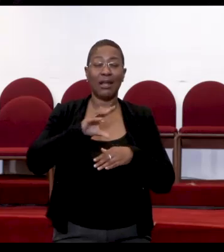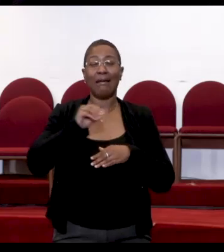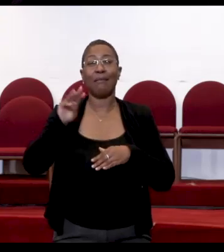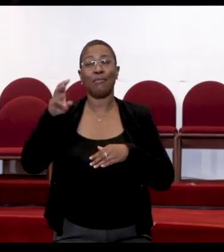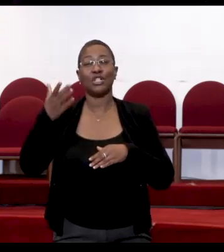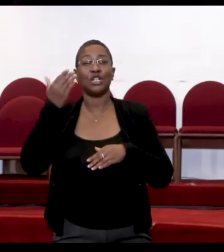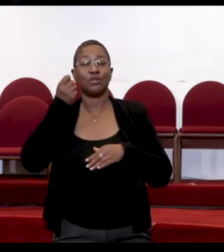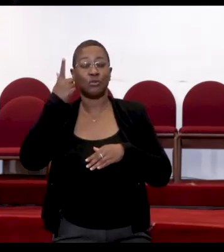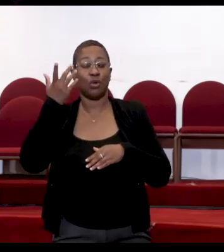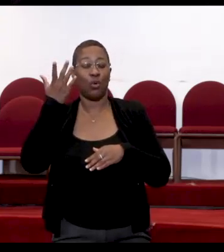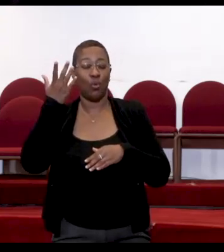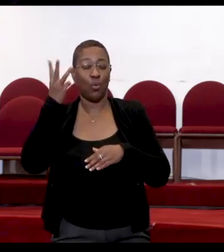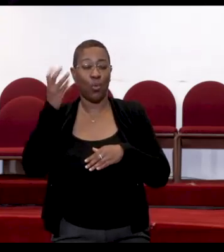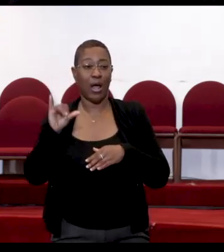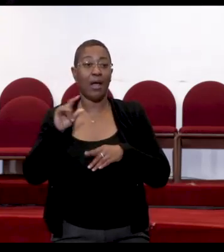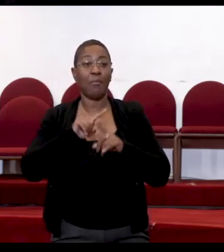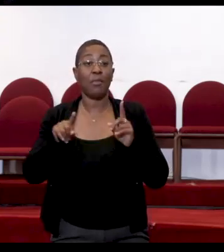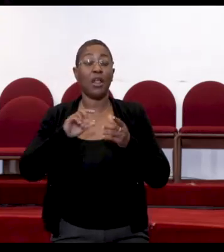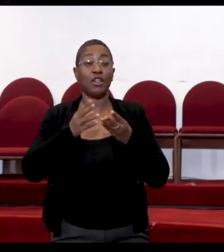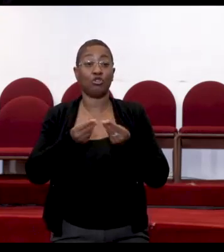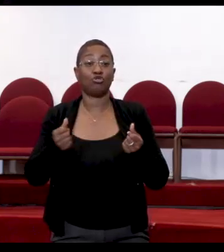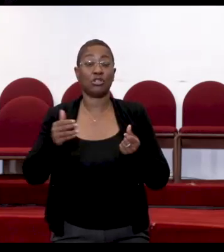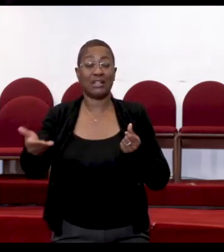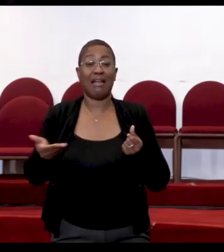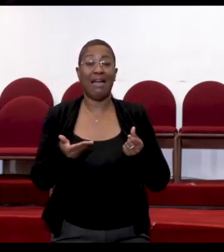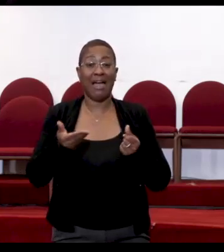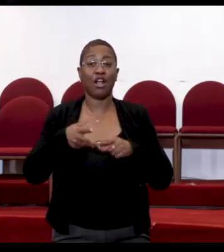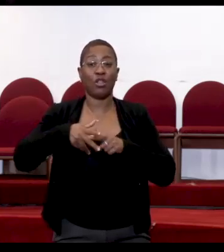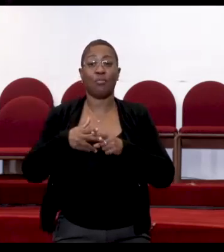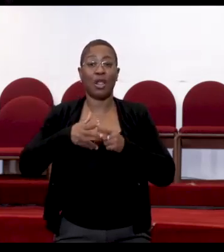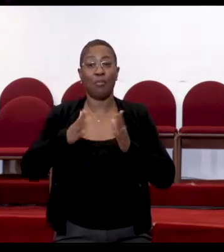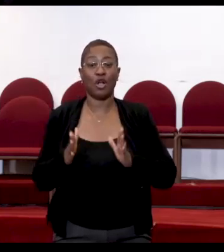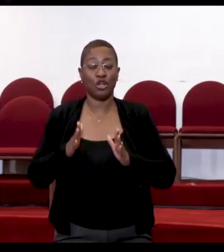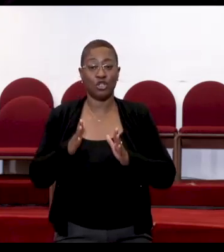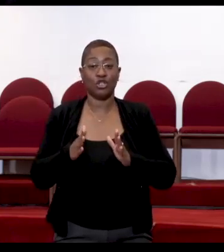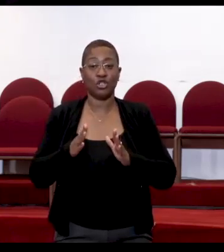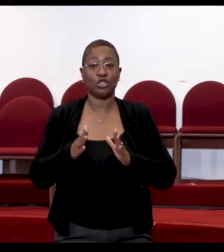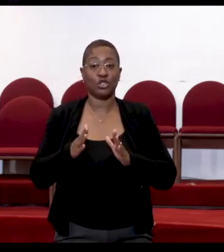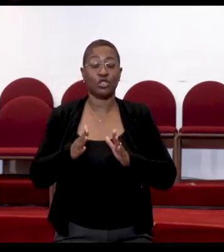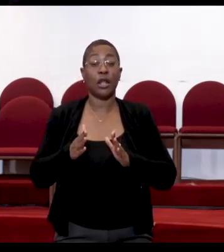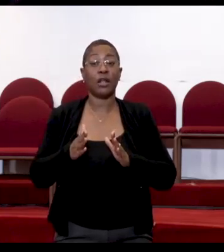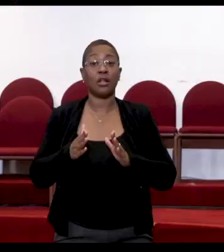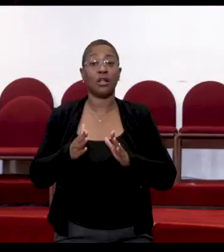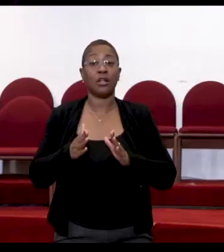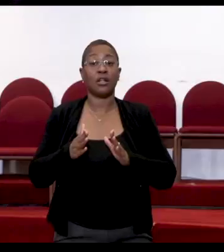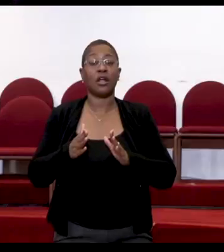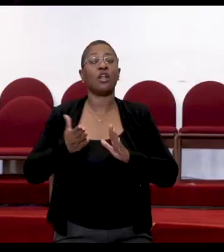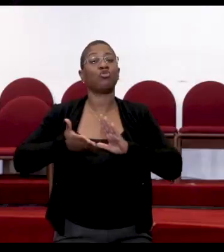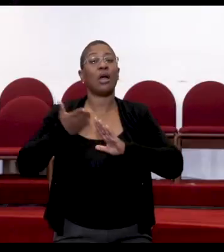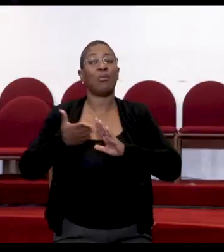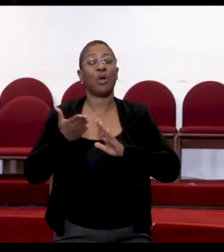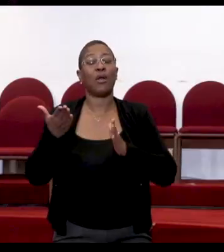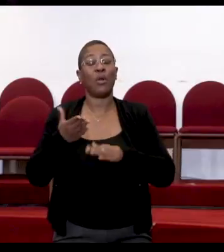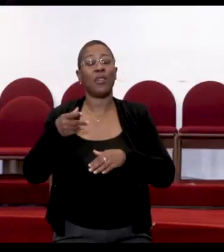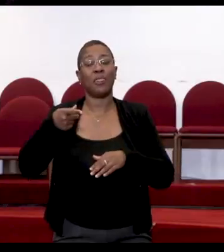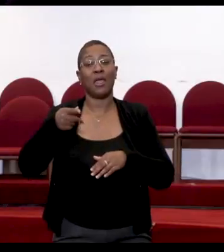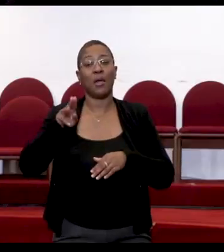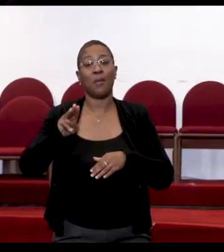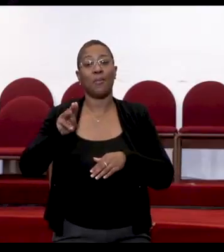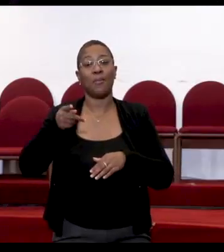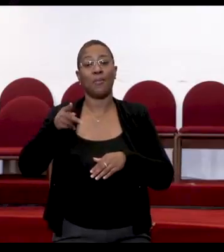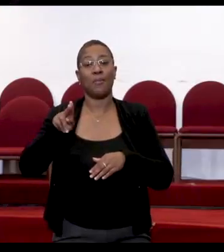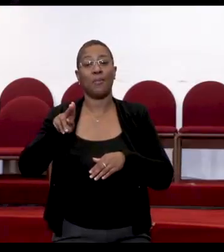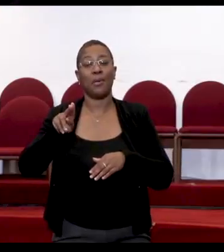is to hire the plumbers to operate the pumping stations that was closed